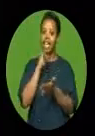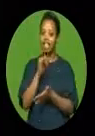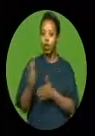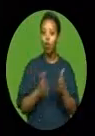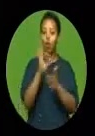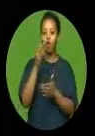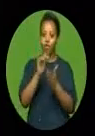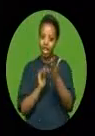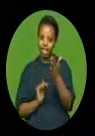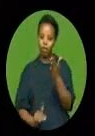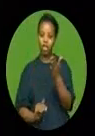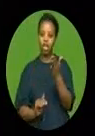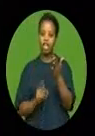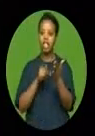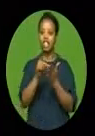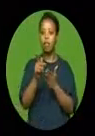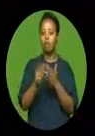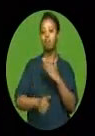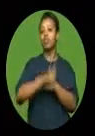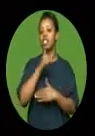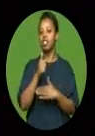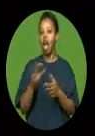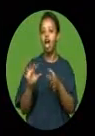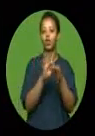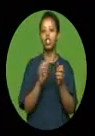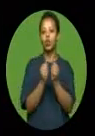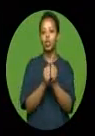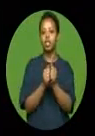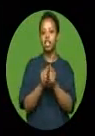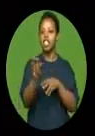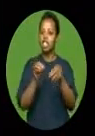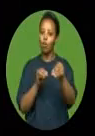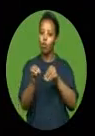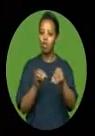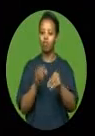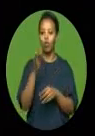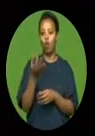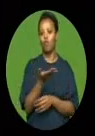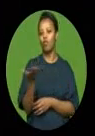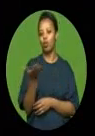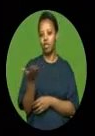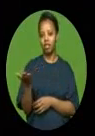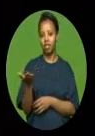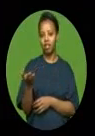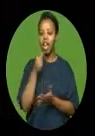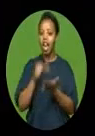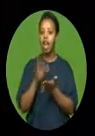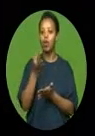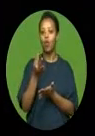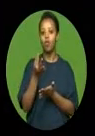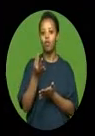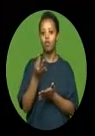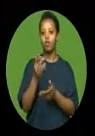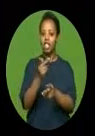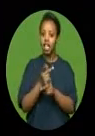way of reducing the payment risks associated with the movement of goods. Letter of